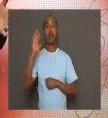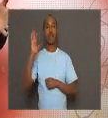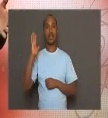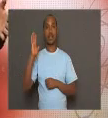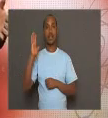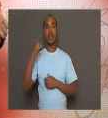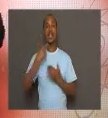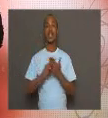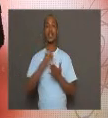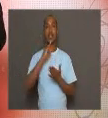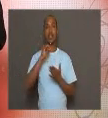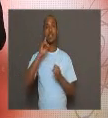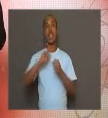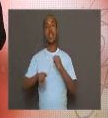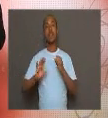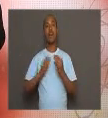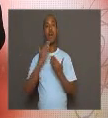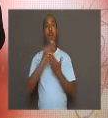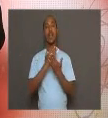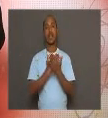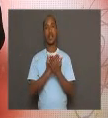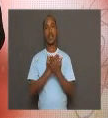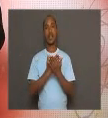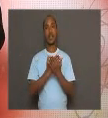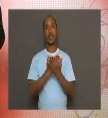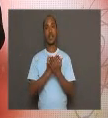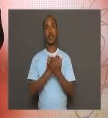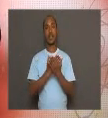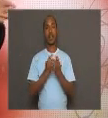part. This brings us to the end of our